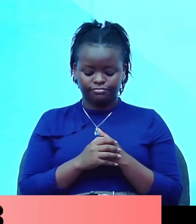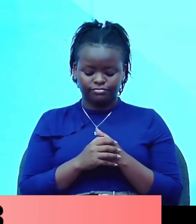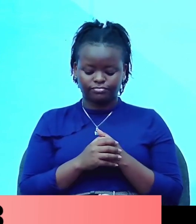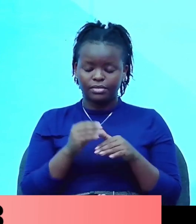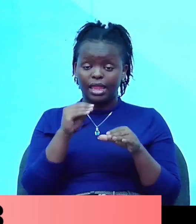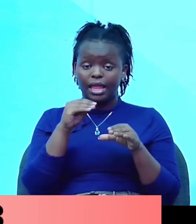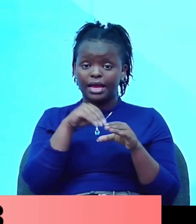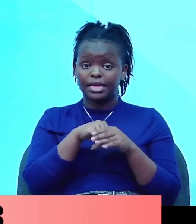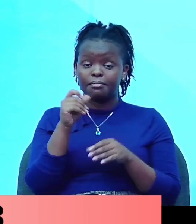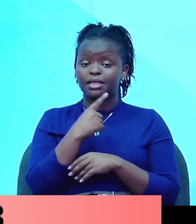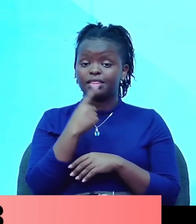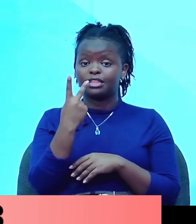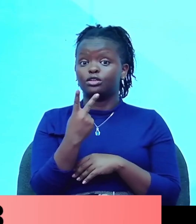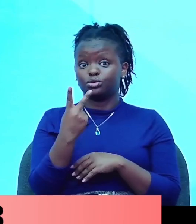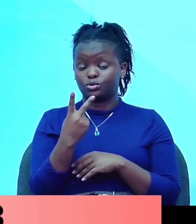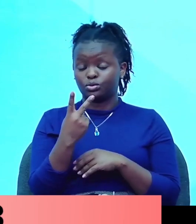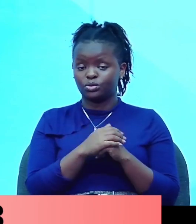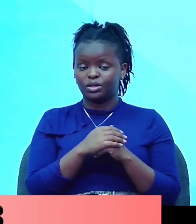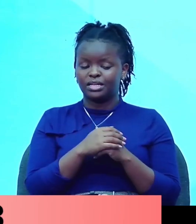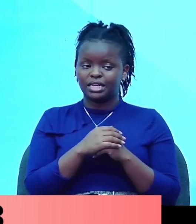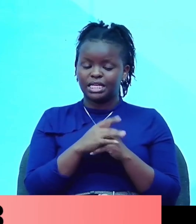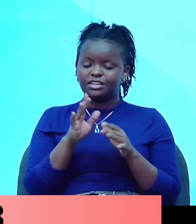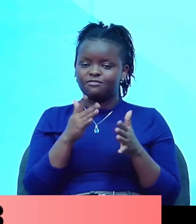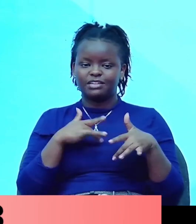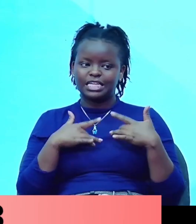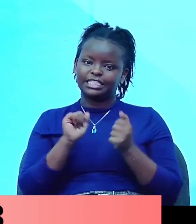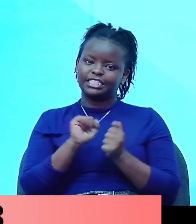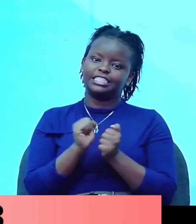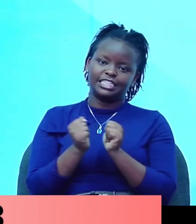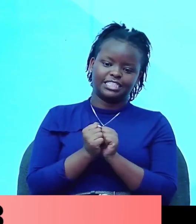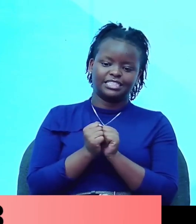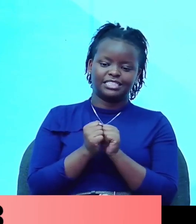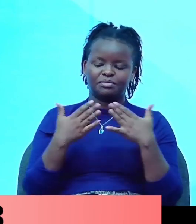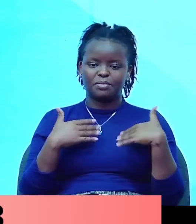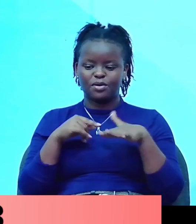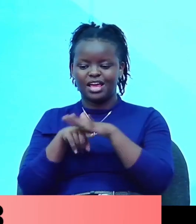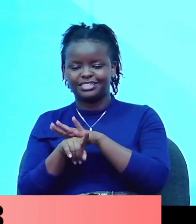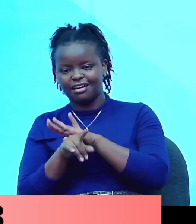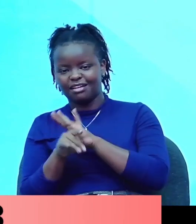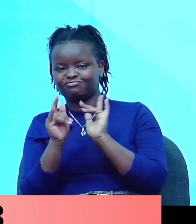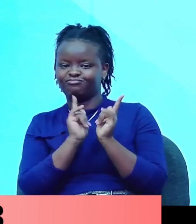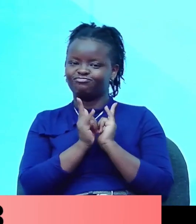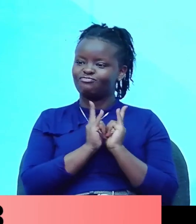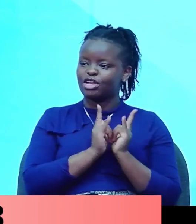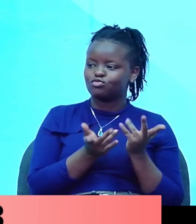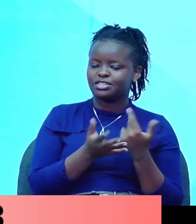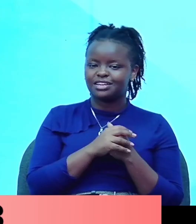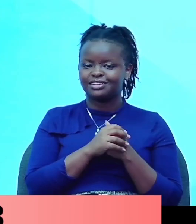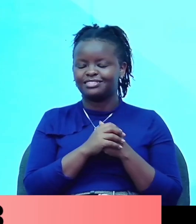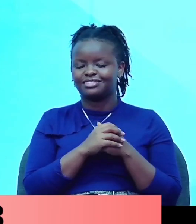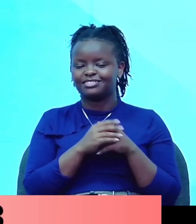In February, the mood changes, isn't it? Yes. Watu wanaingia Valentine's, watu wana relax